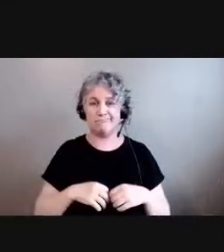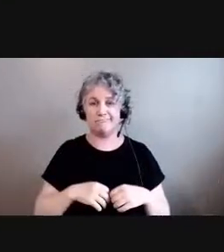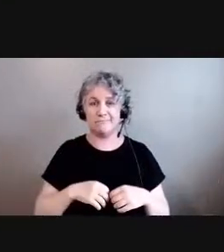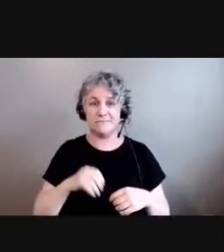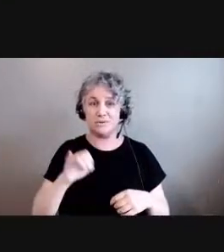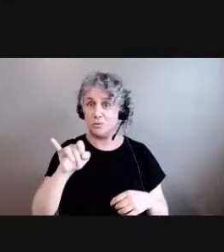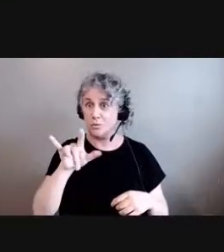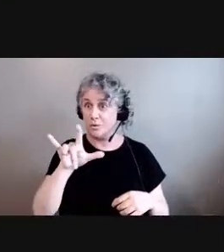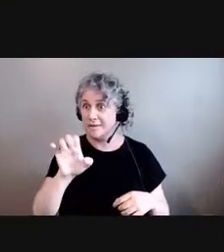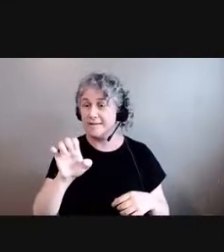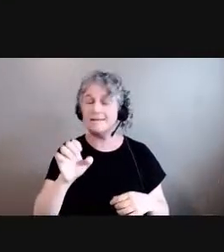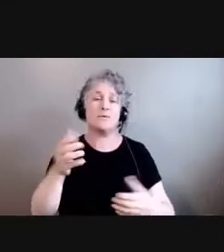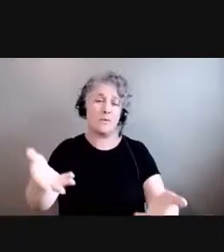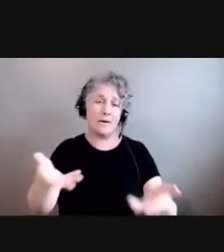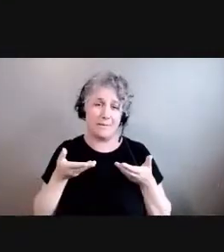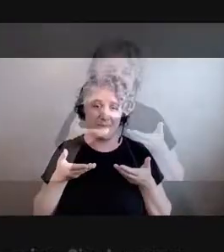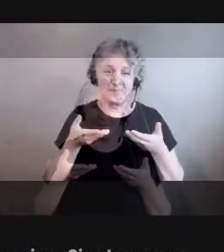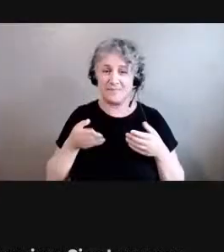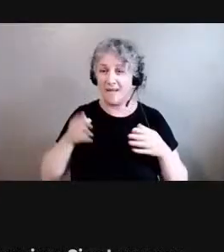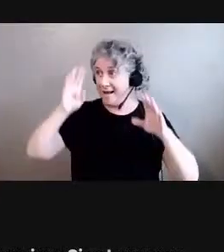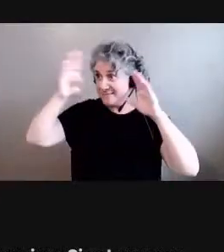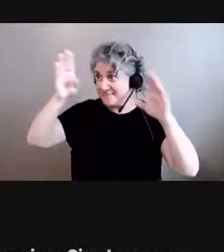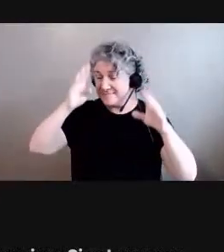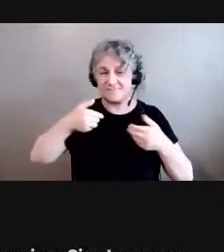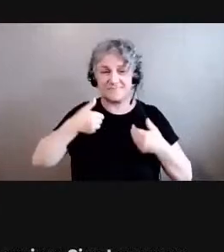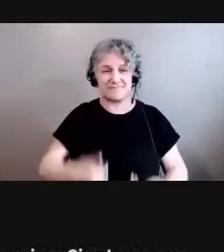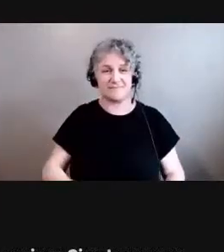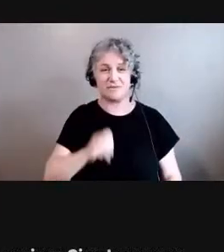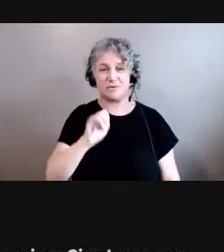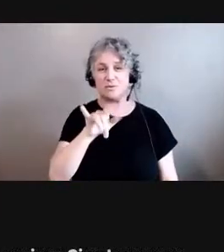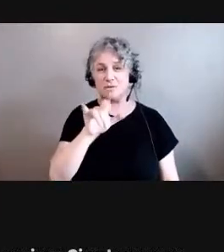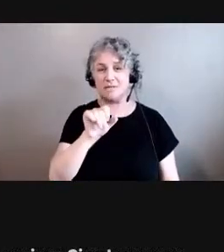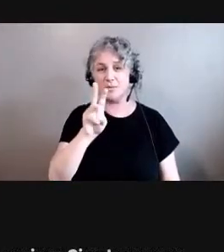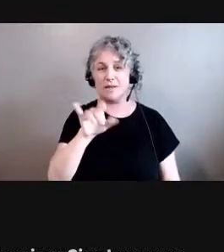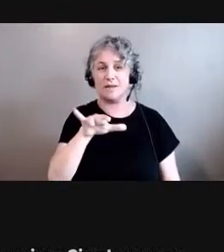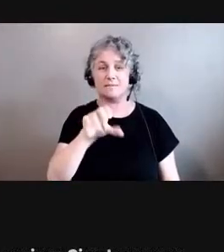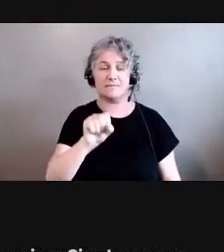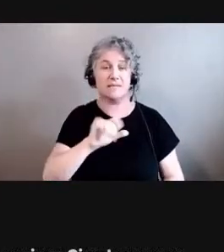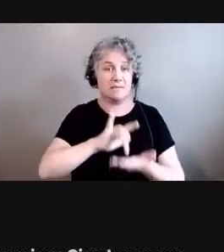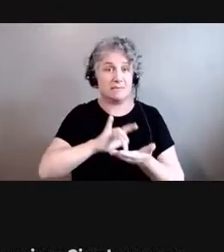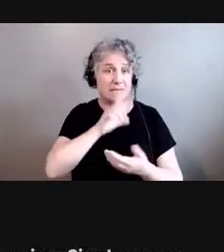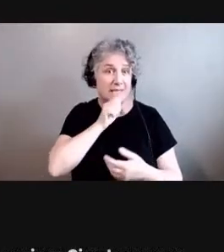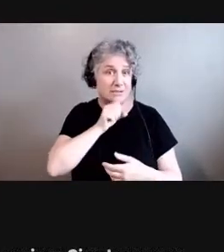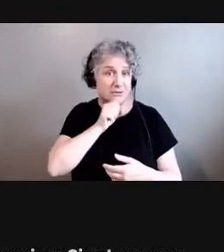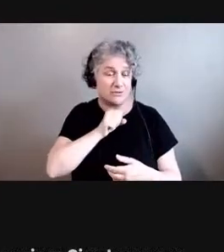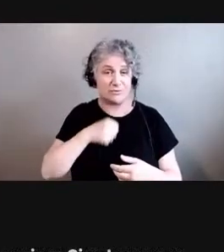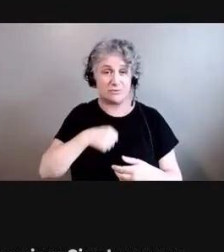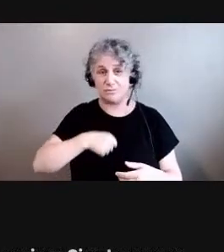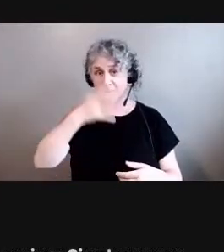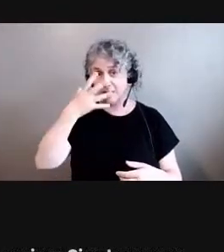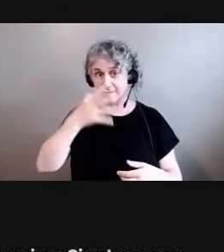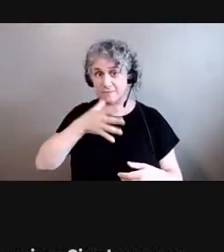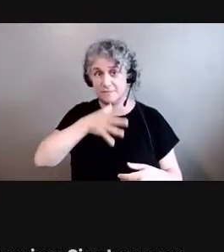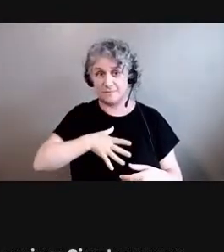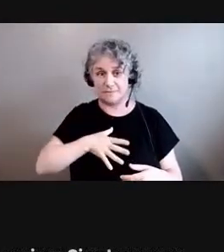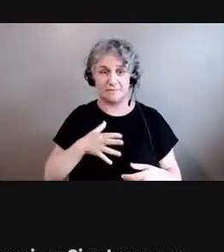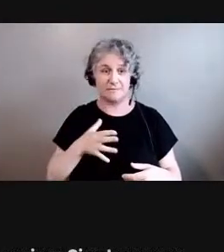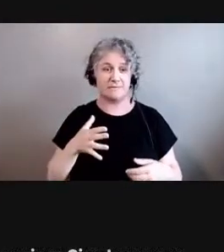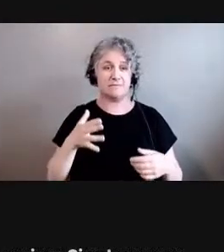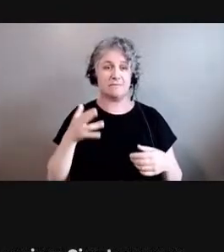Hello, everyone. I'm Julie Williams. I am a middle-aged white woman with graying dark